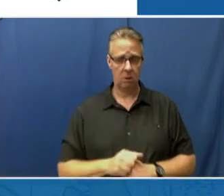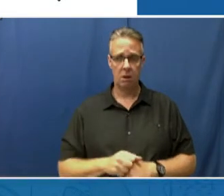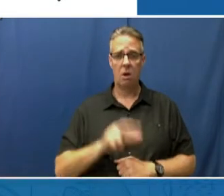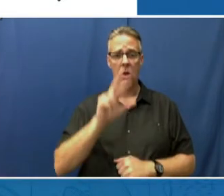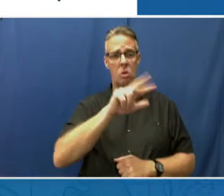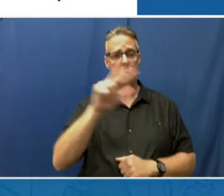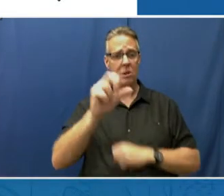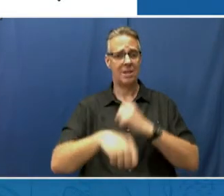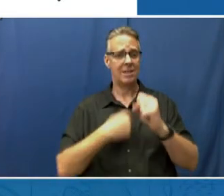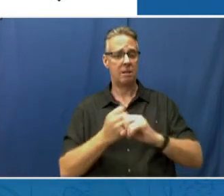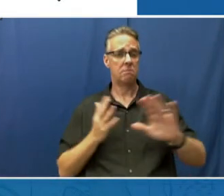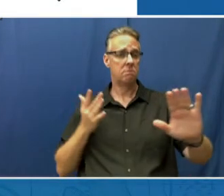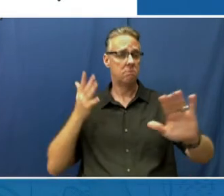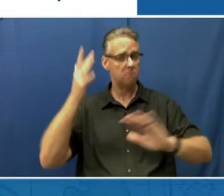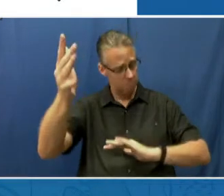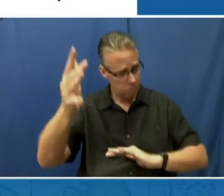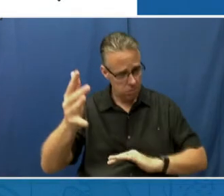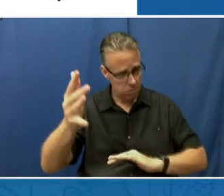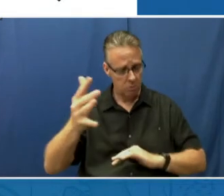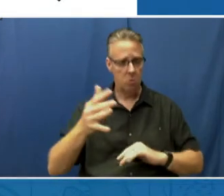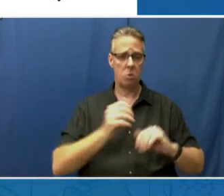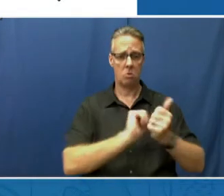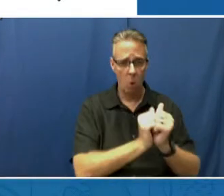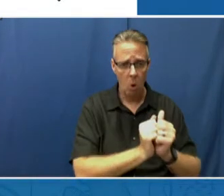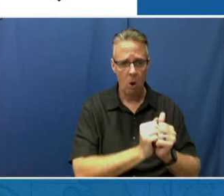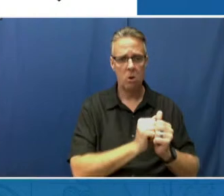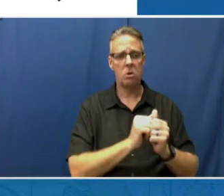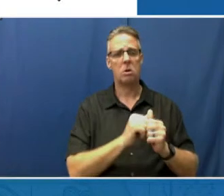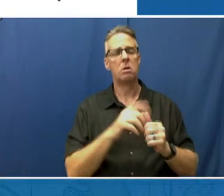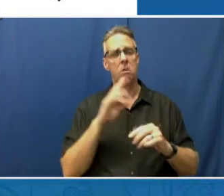from sports superstar to Portland area developer,